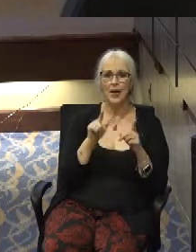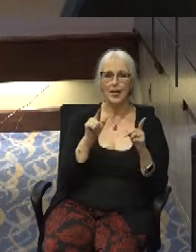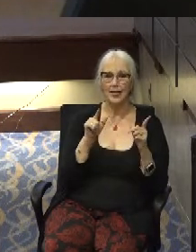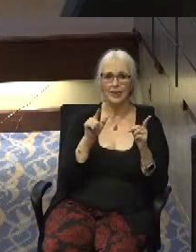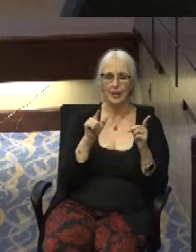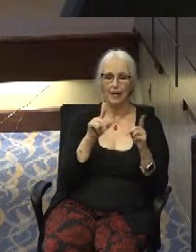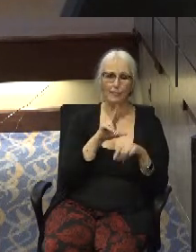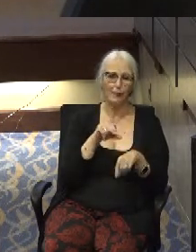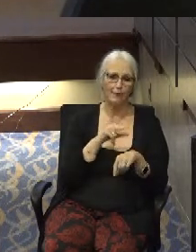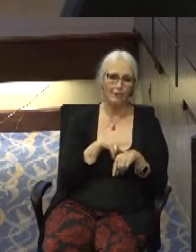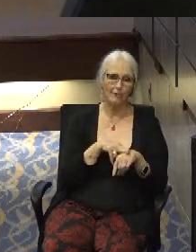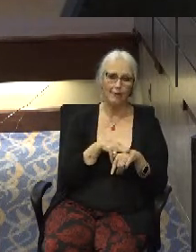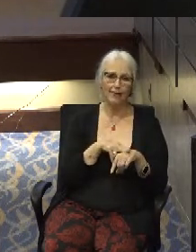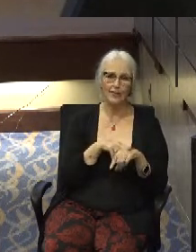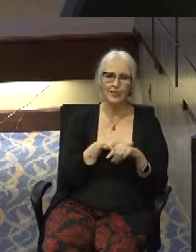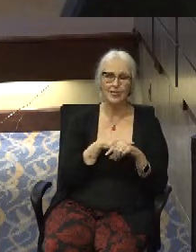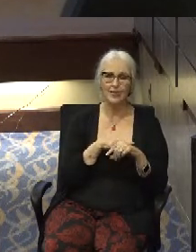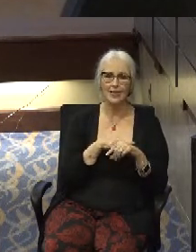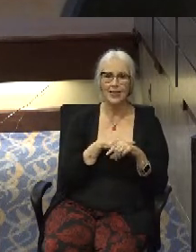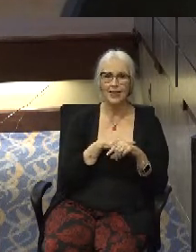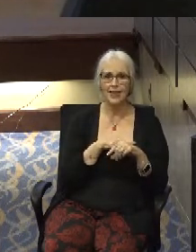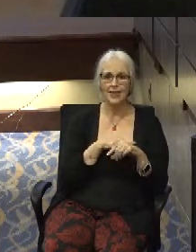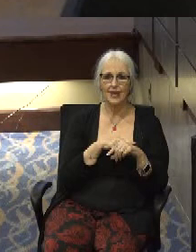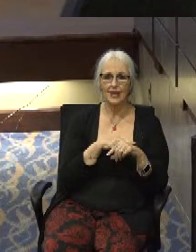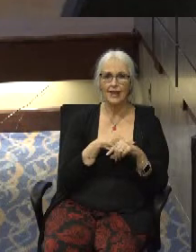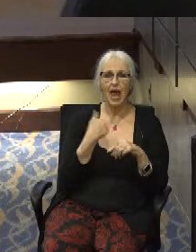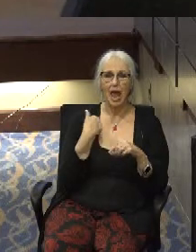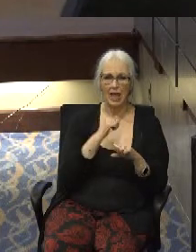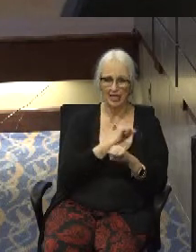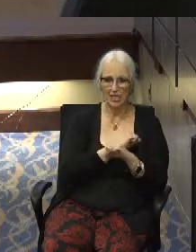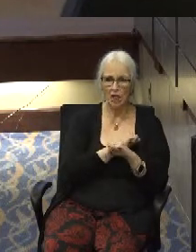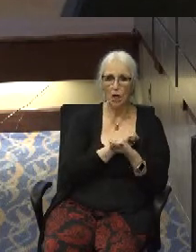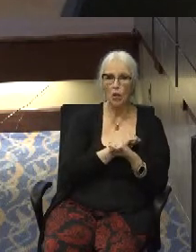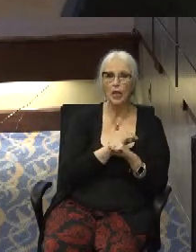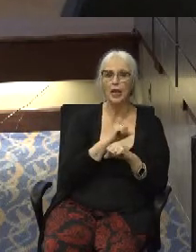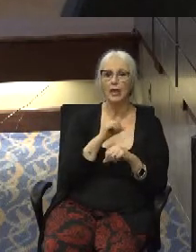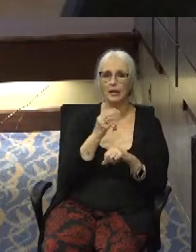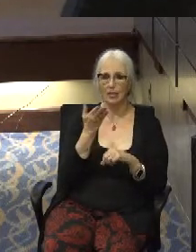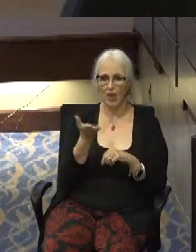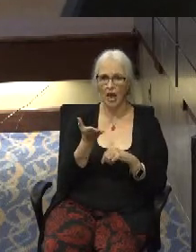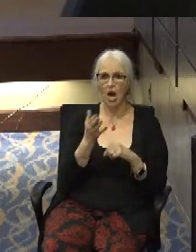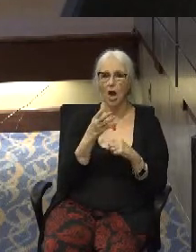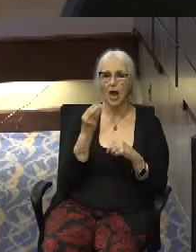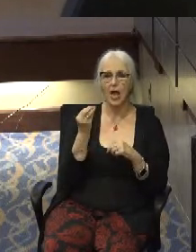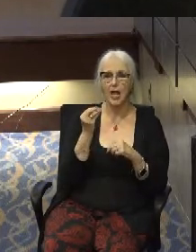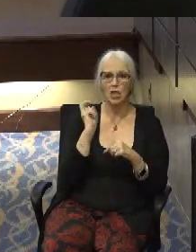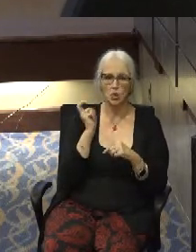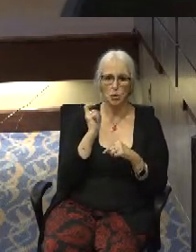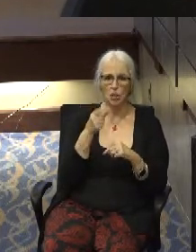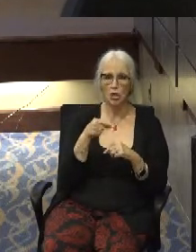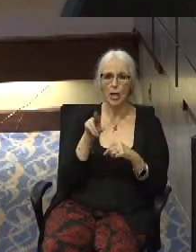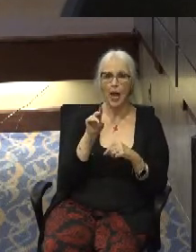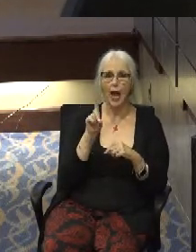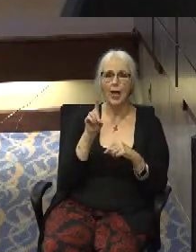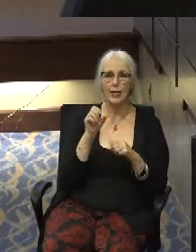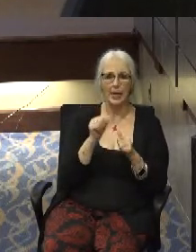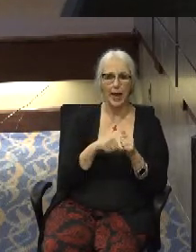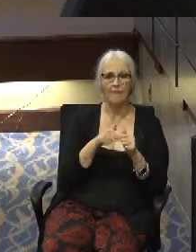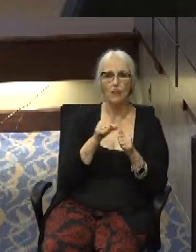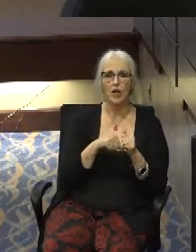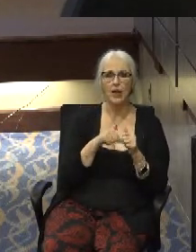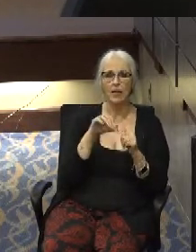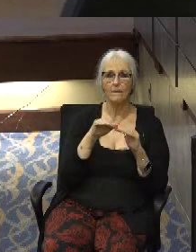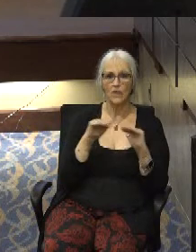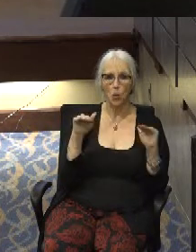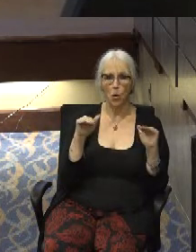Of course, they've done a wonderful job with the place, but they had security on site. They had tour guides on every floor. The